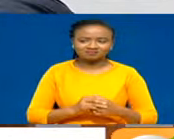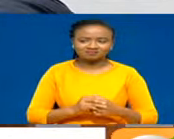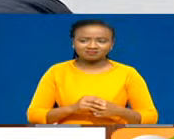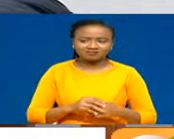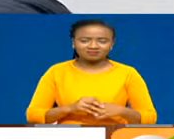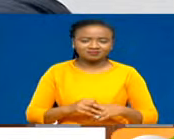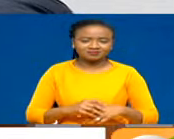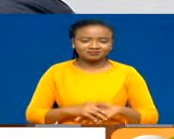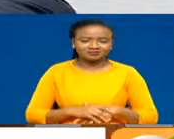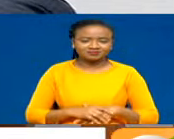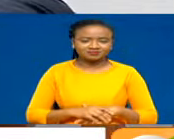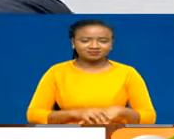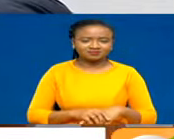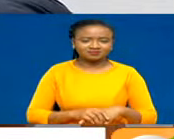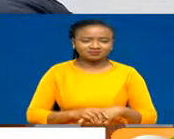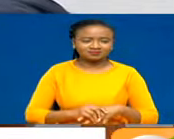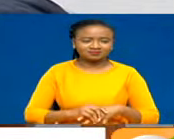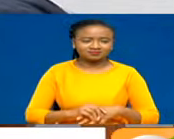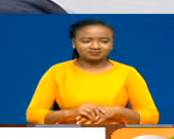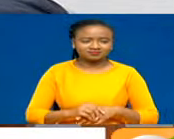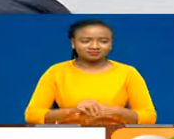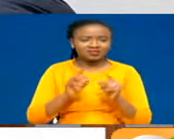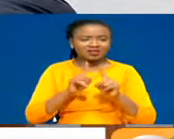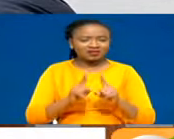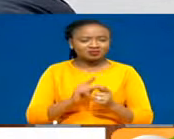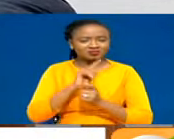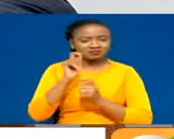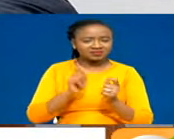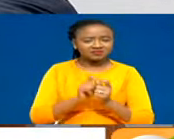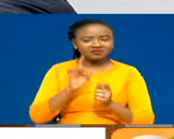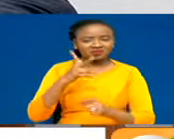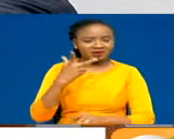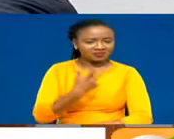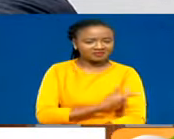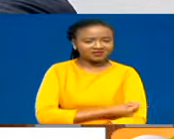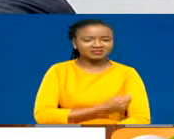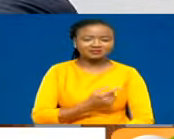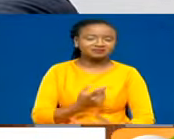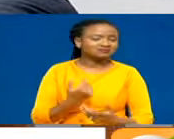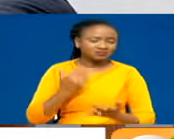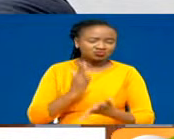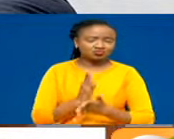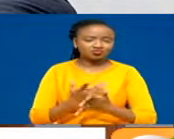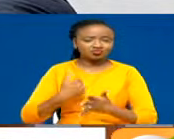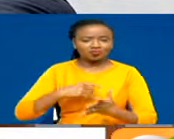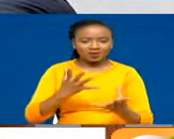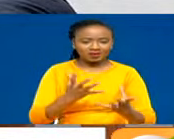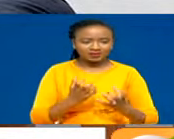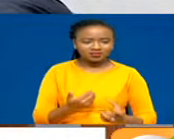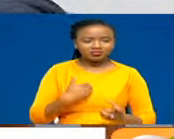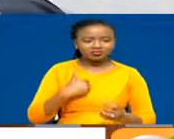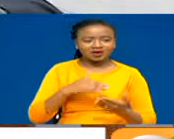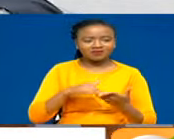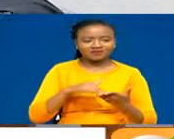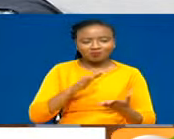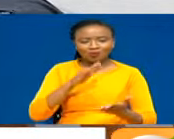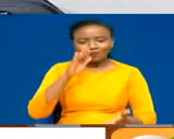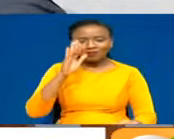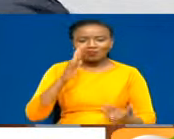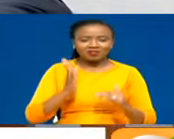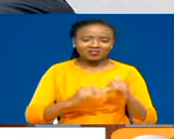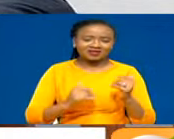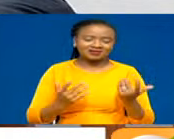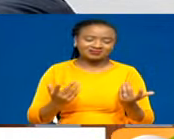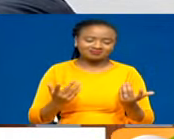the continent, especially with the vaccines. It's we should have more than what is